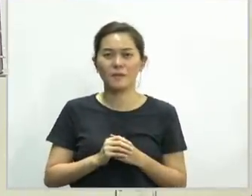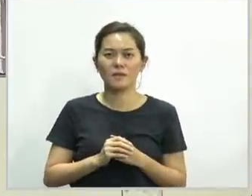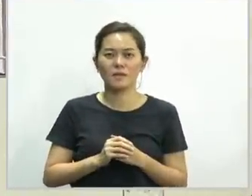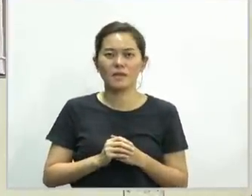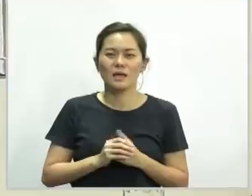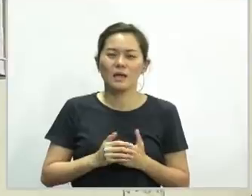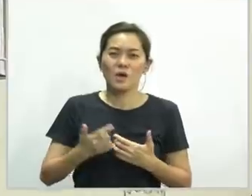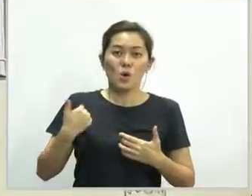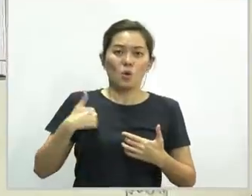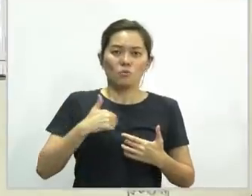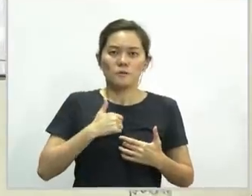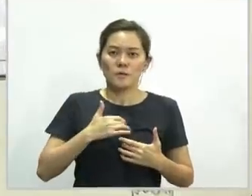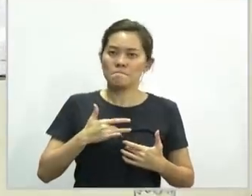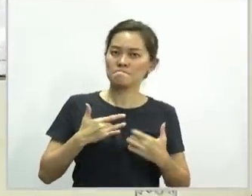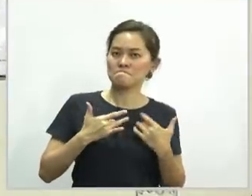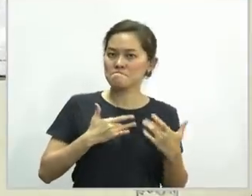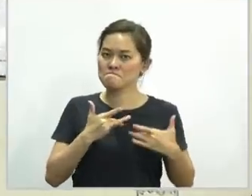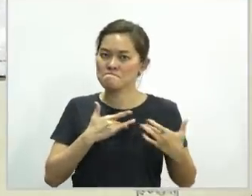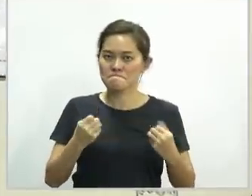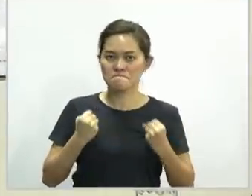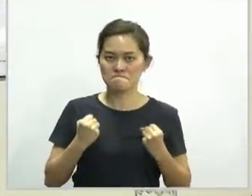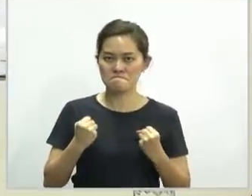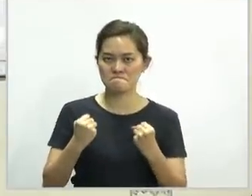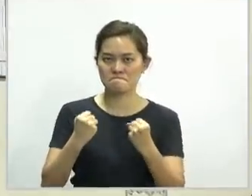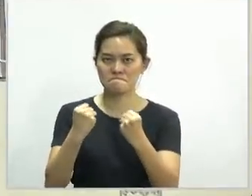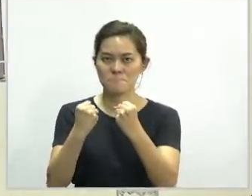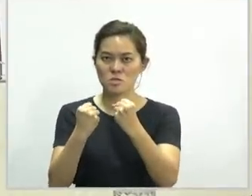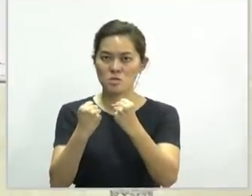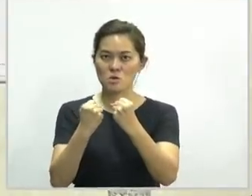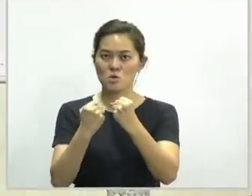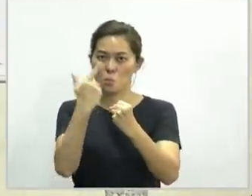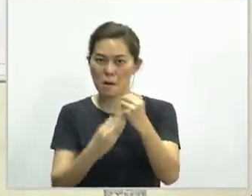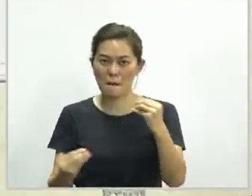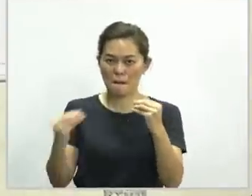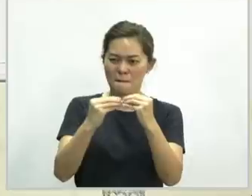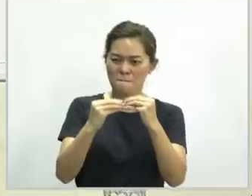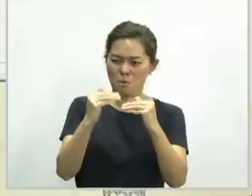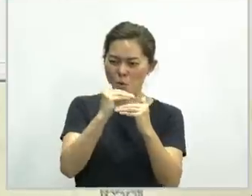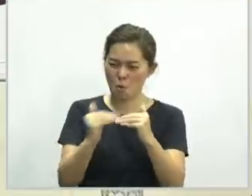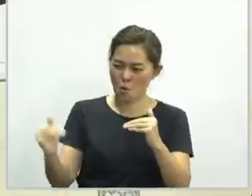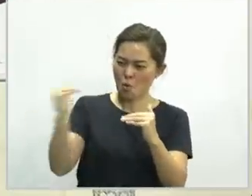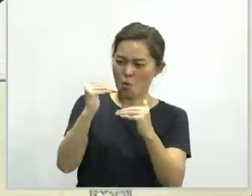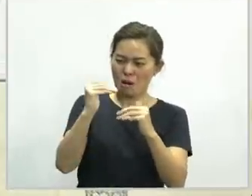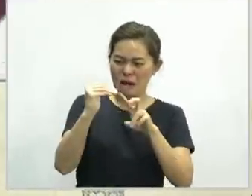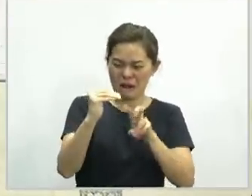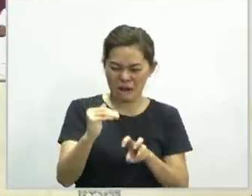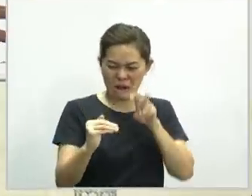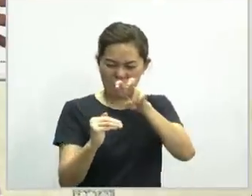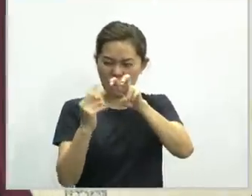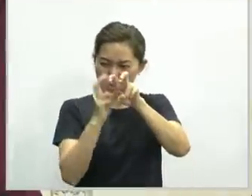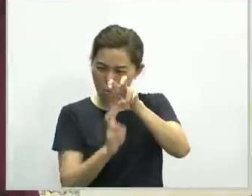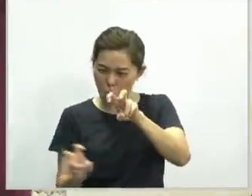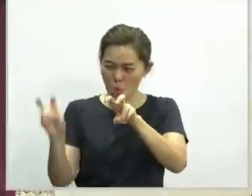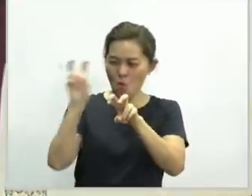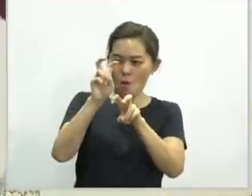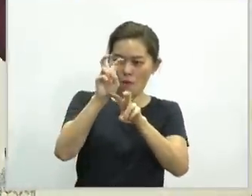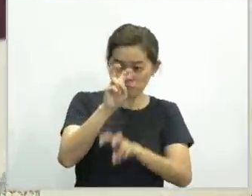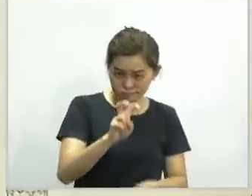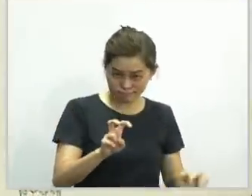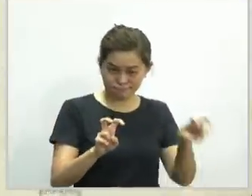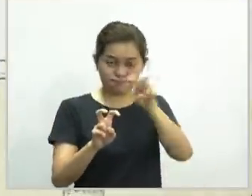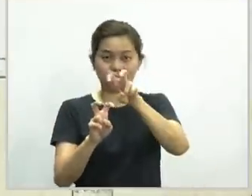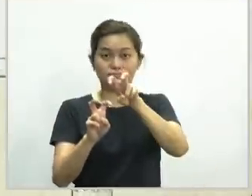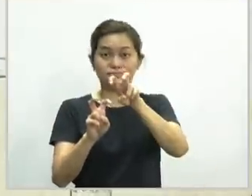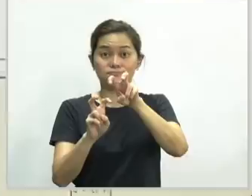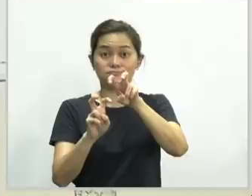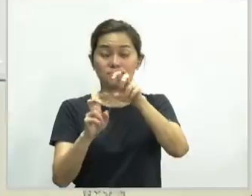are driven. One more rung of the ladder. One more rung of the ladder. One more rung of the ladder. And then